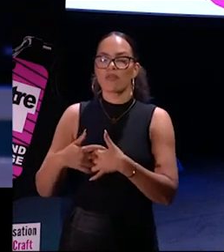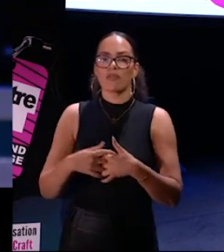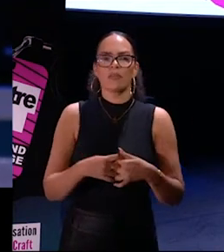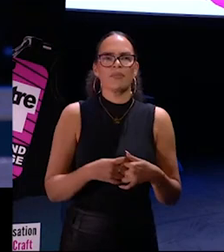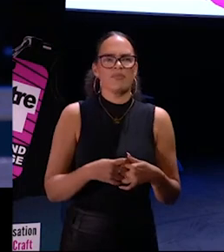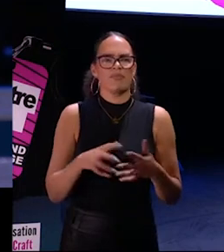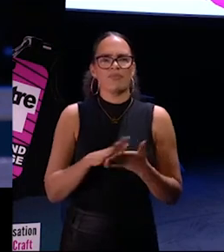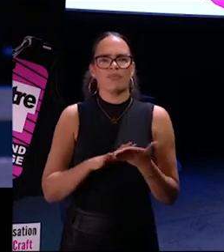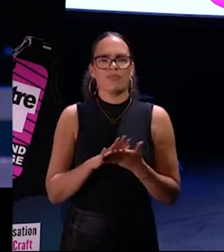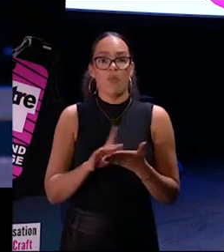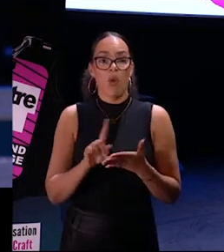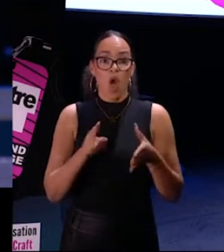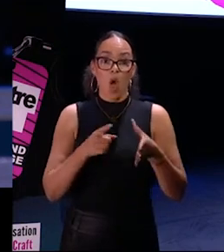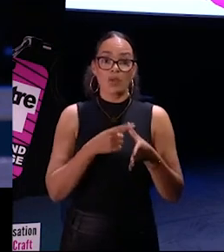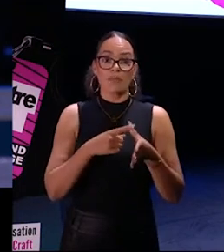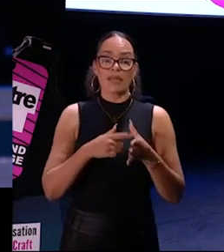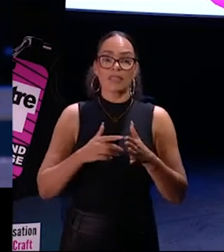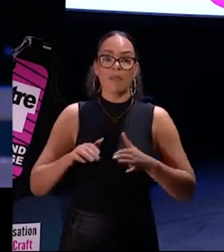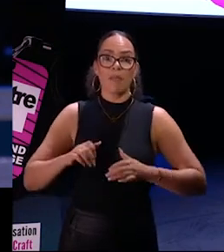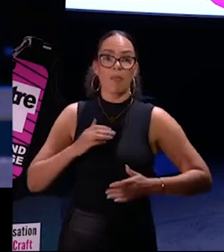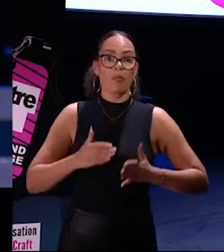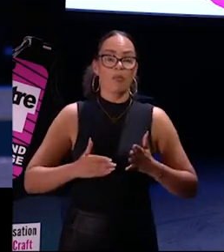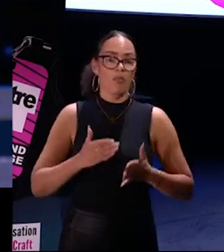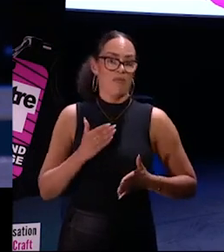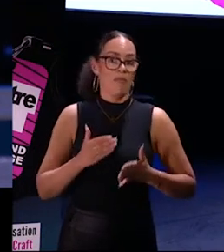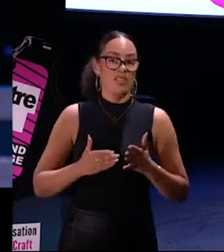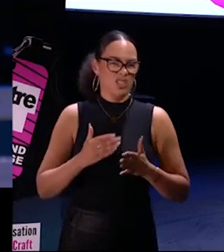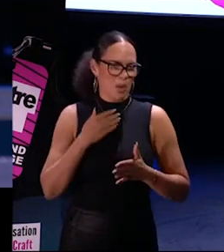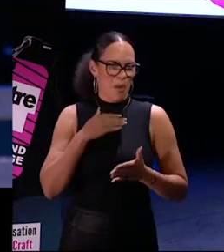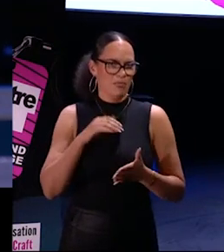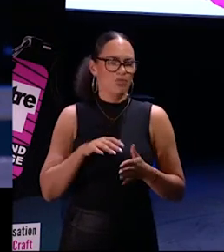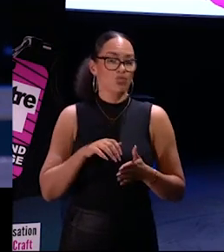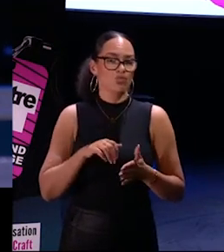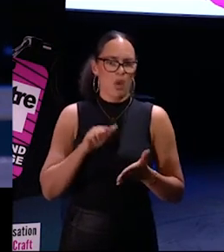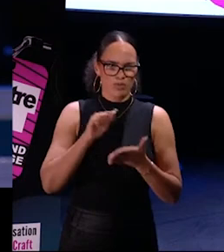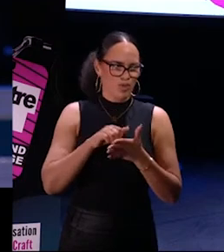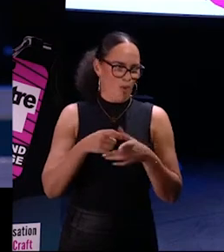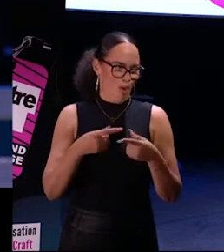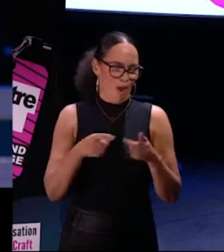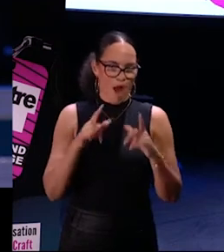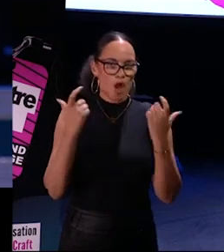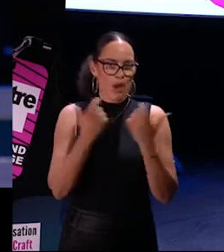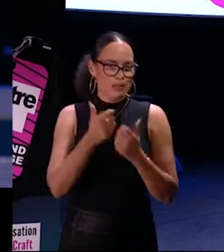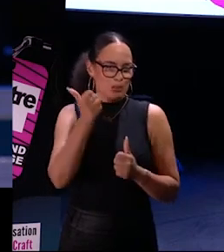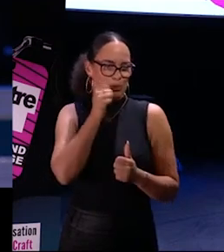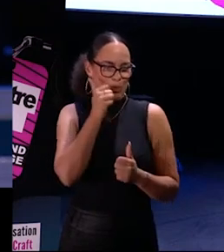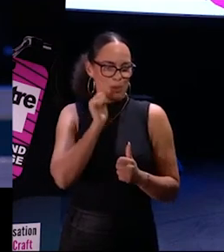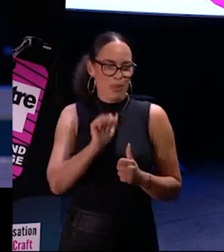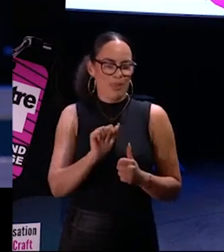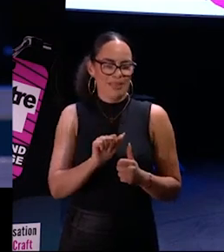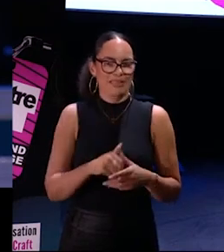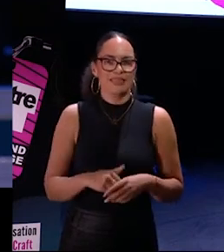do automated movements, which I'm sure many of you, if you're at college at the moment, are aware of. It